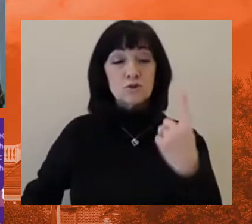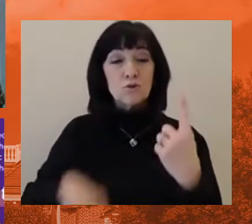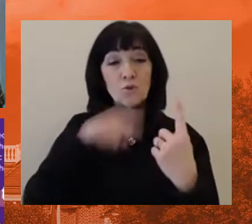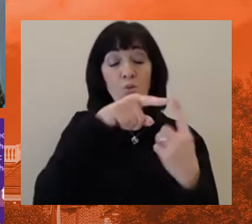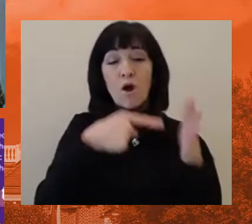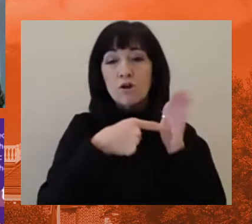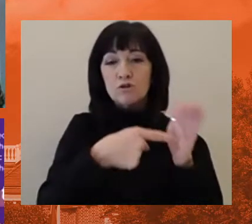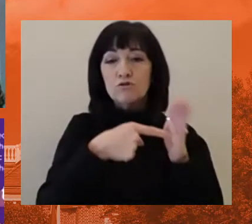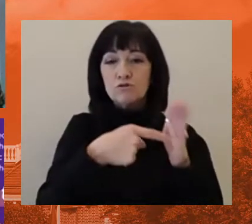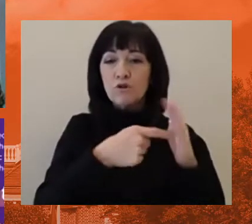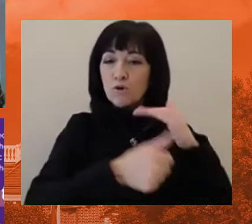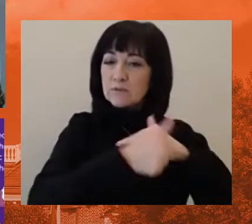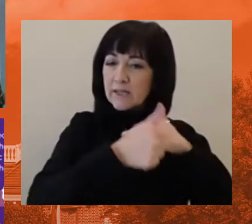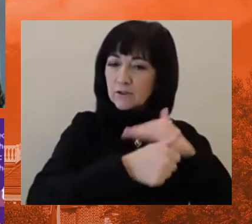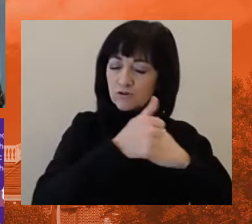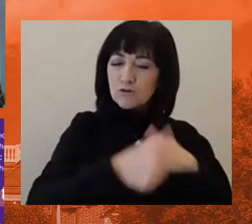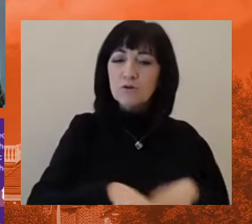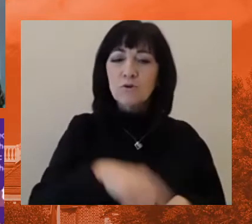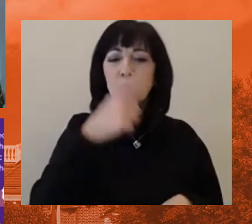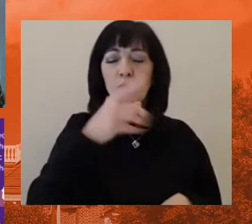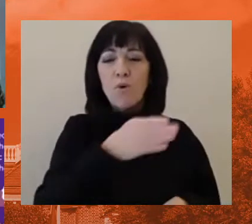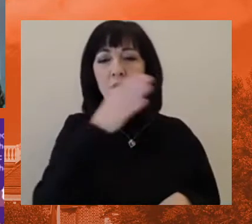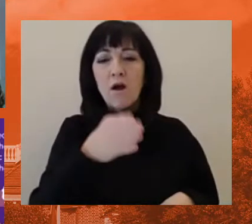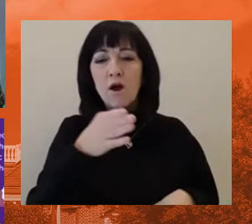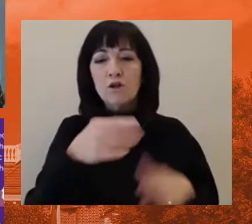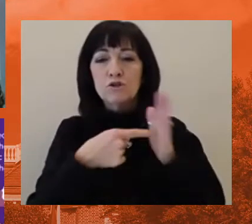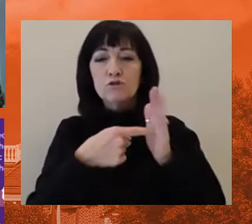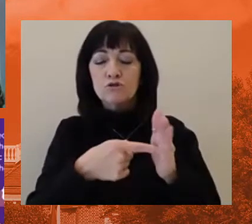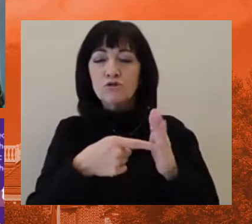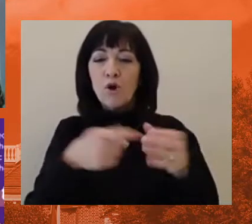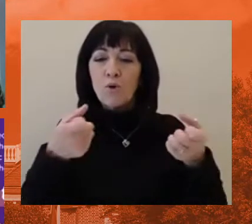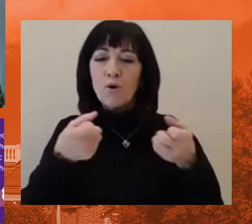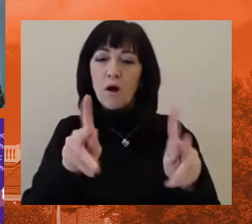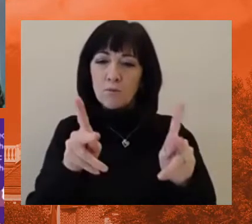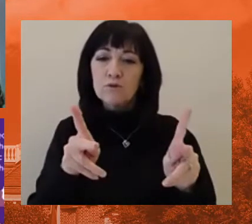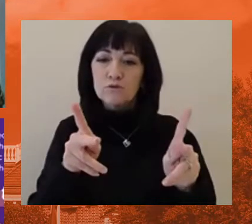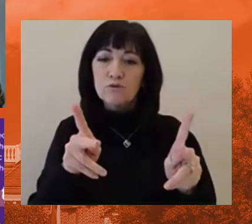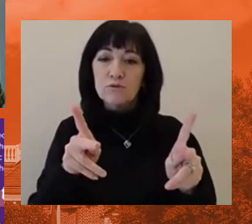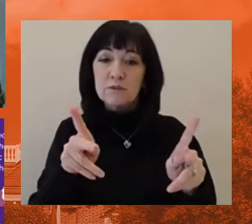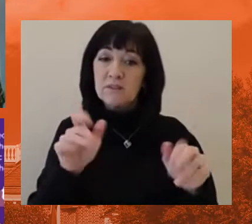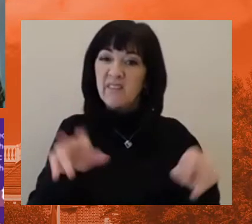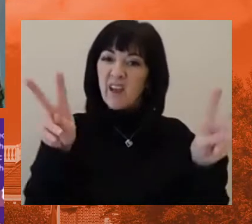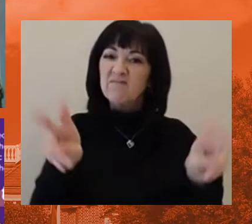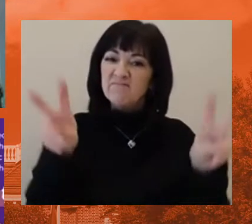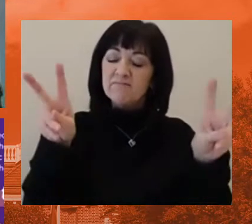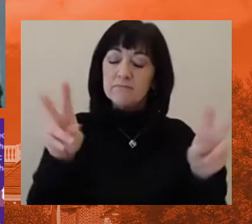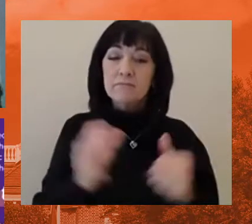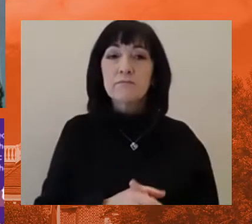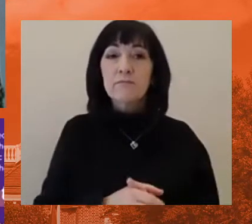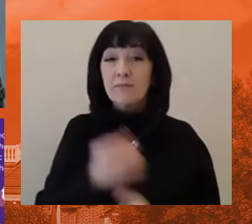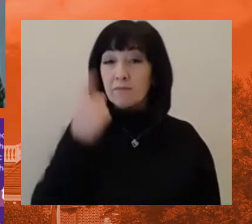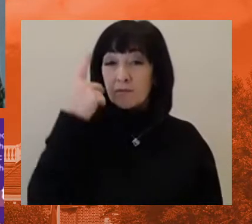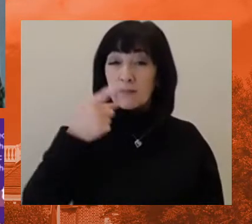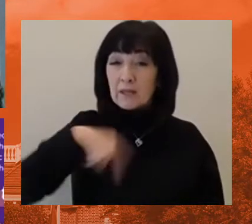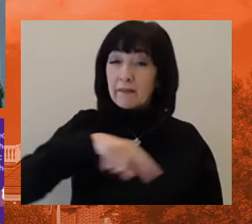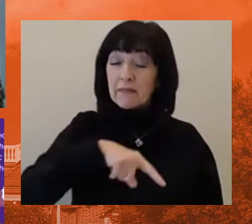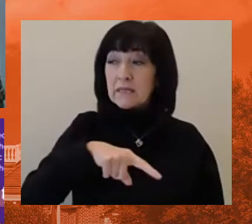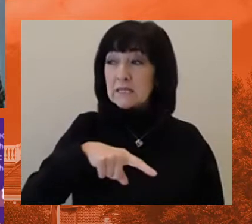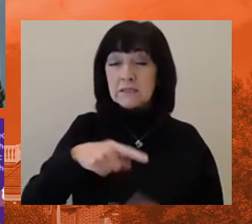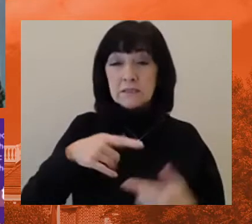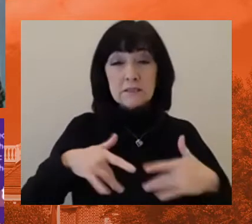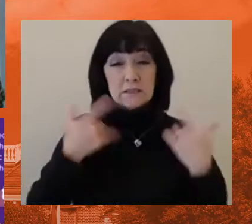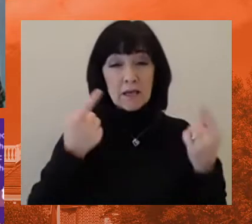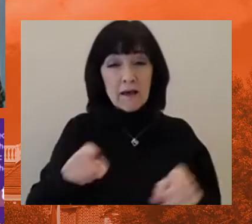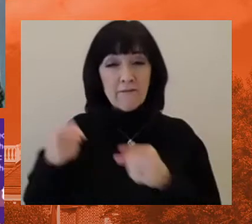the other represents opportunity," end quote. These awareness events are important opportunities to address the dangers